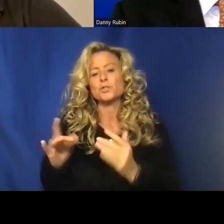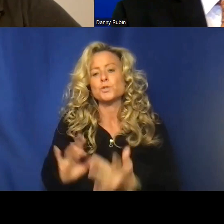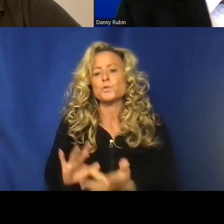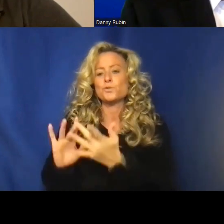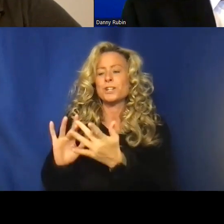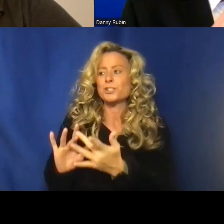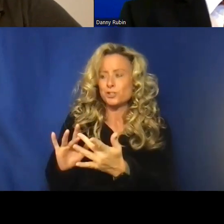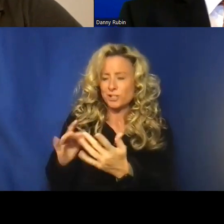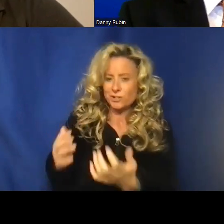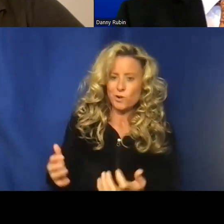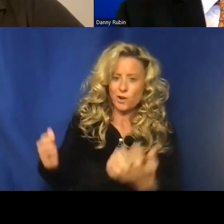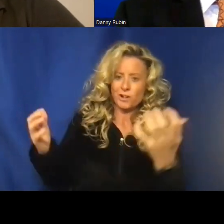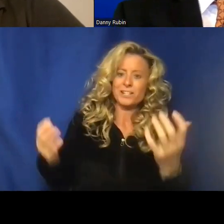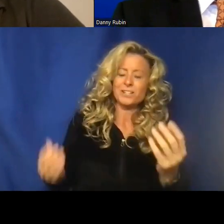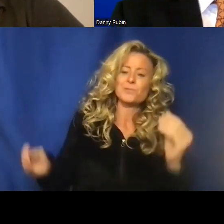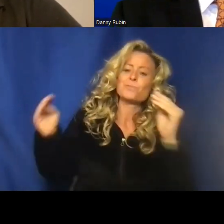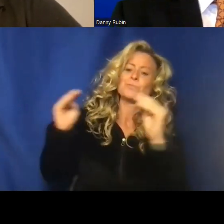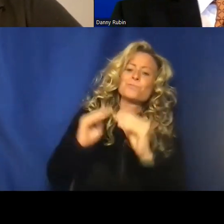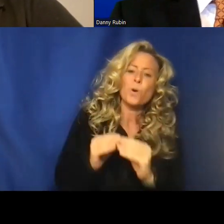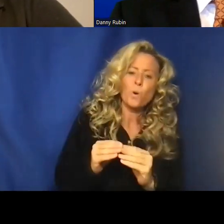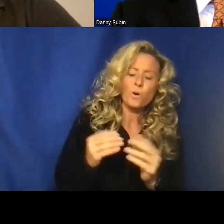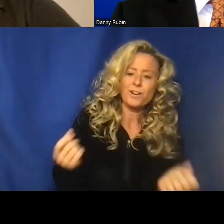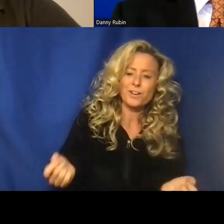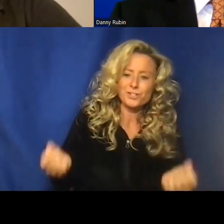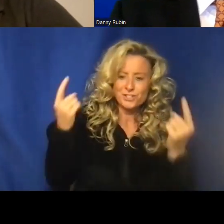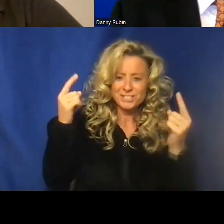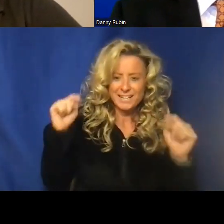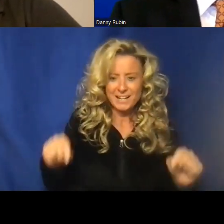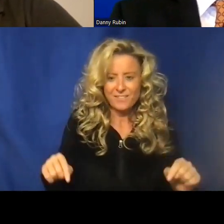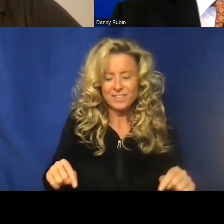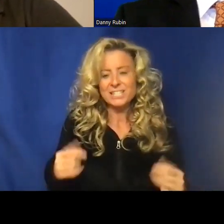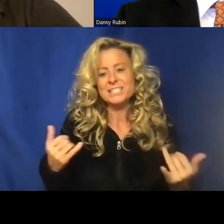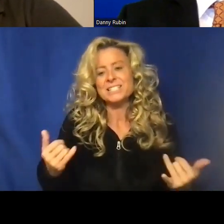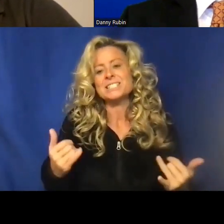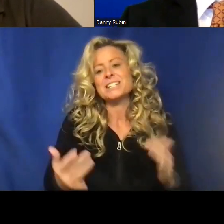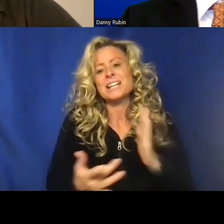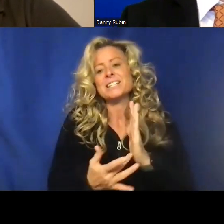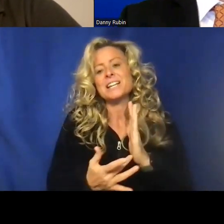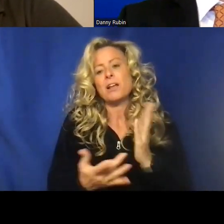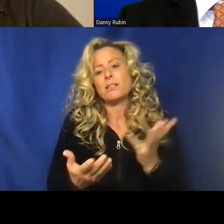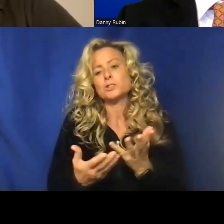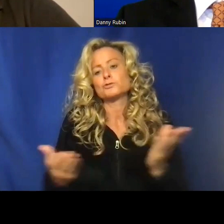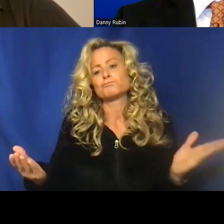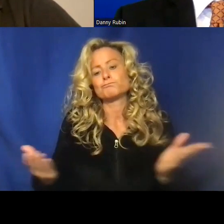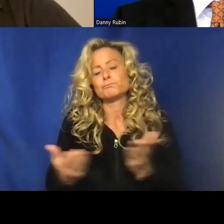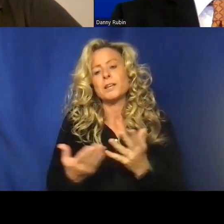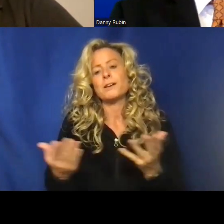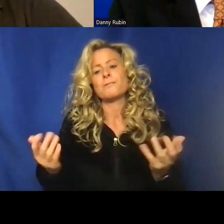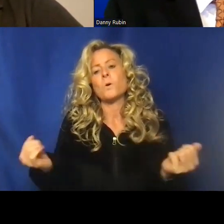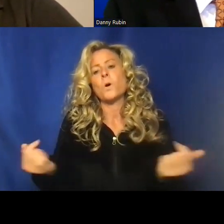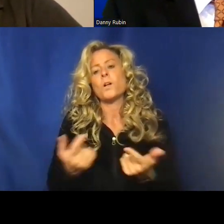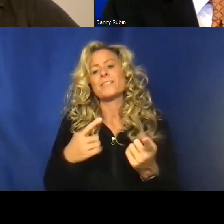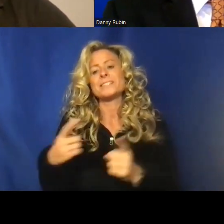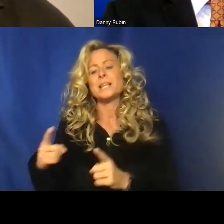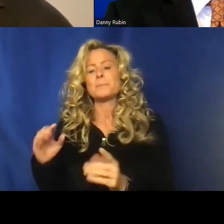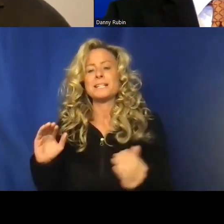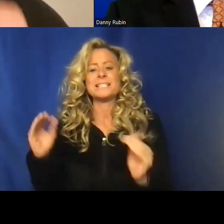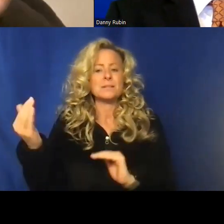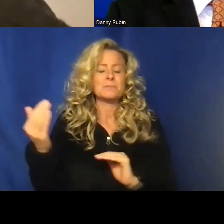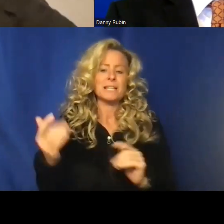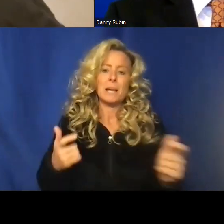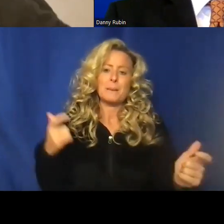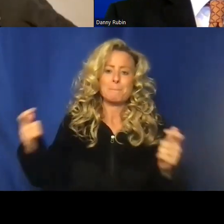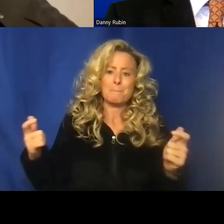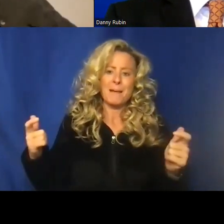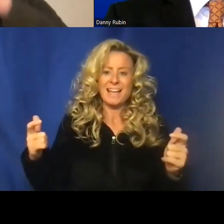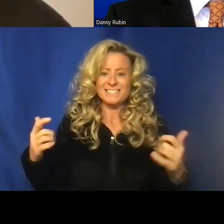audience that's probably even more understanding of today's technology and all of what's going on? I mean, this seems like a massive audience that you